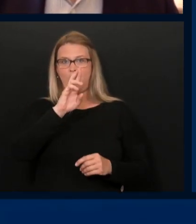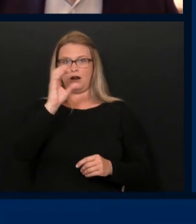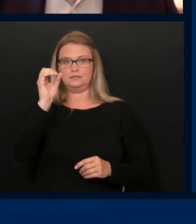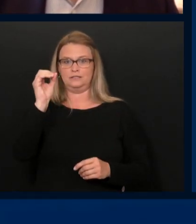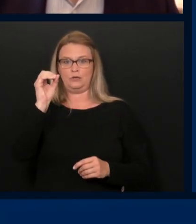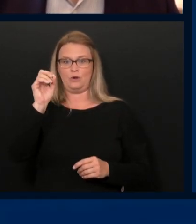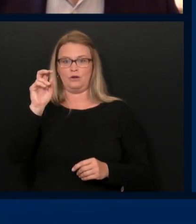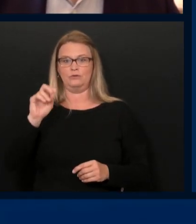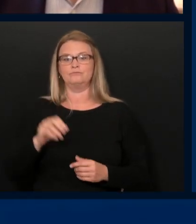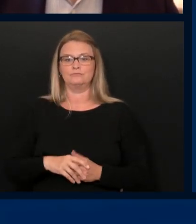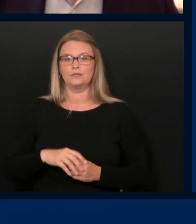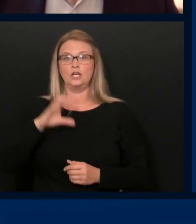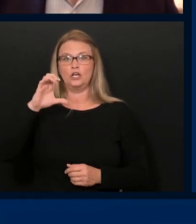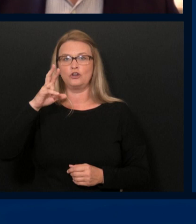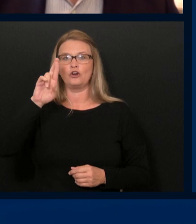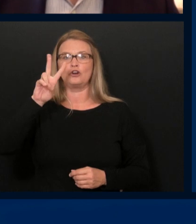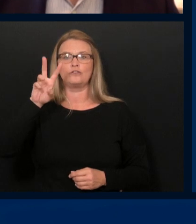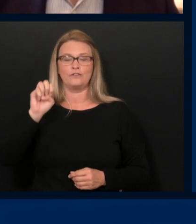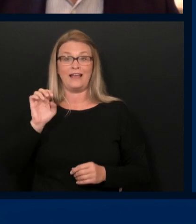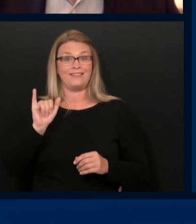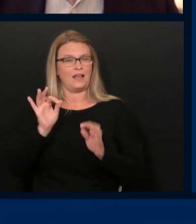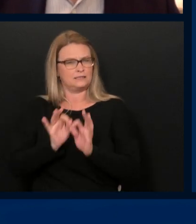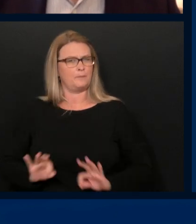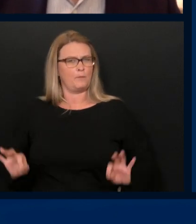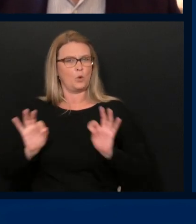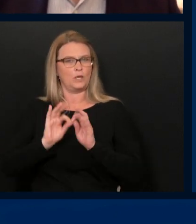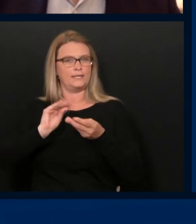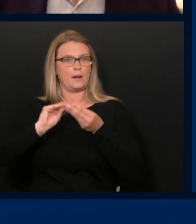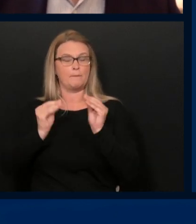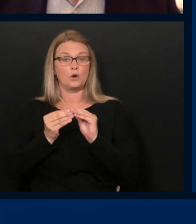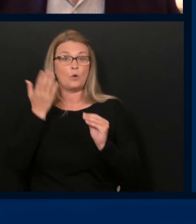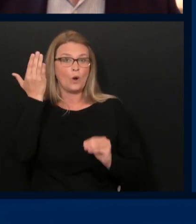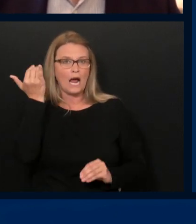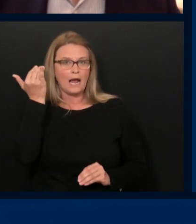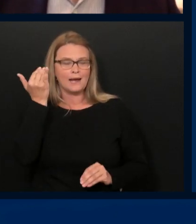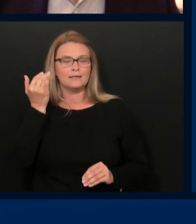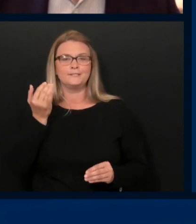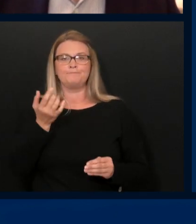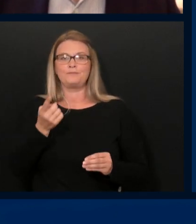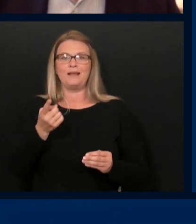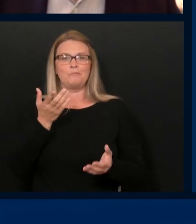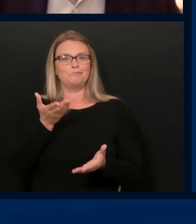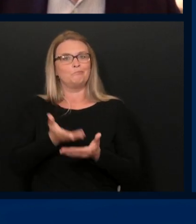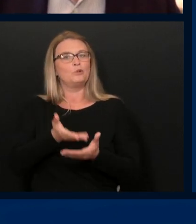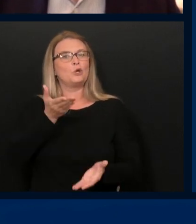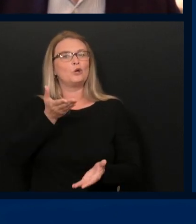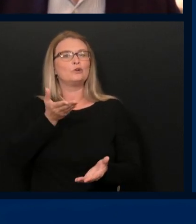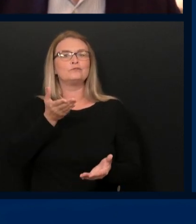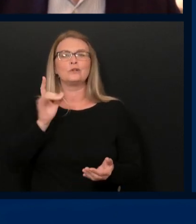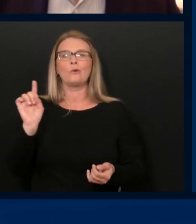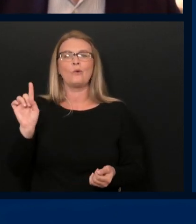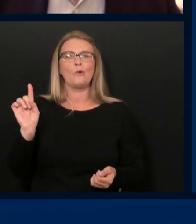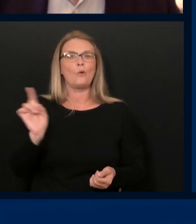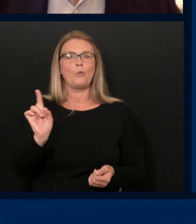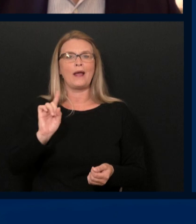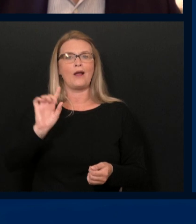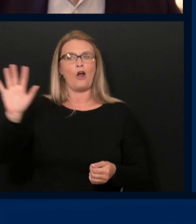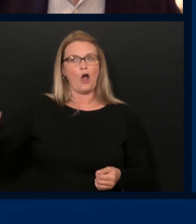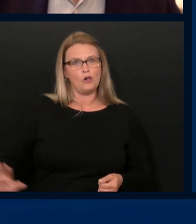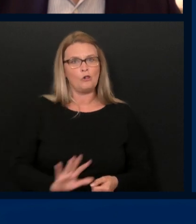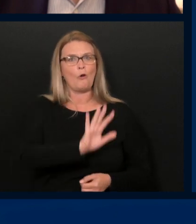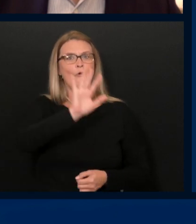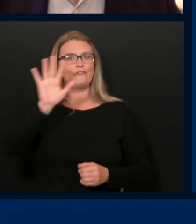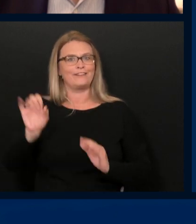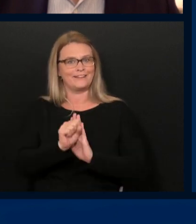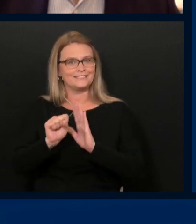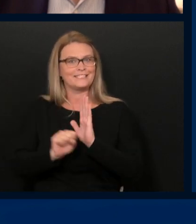one that is an important one for us, because that does really give us insight that across the state, we've been able